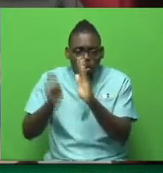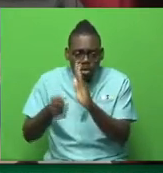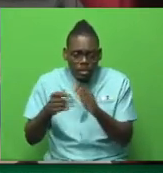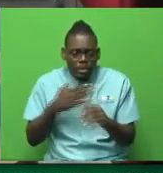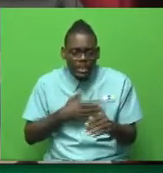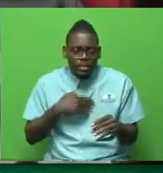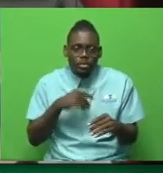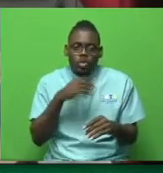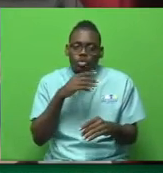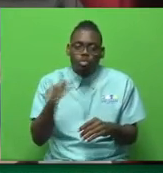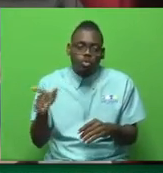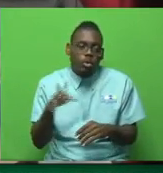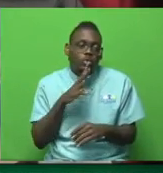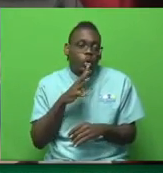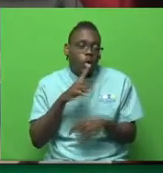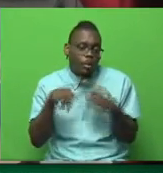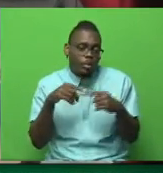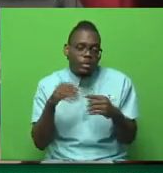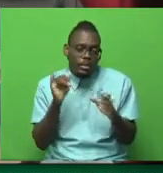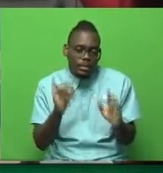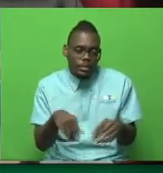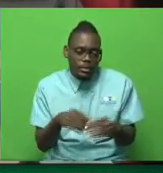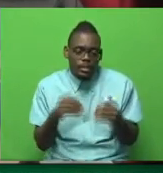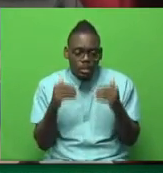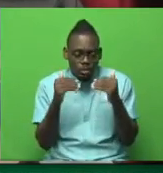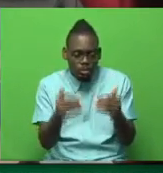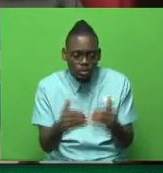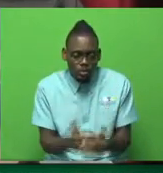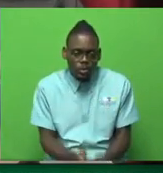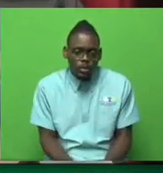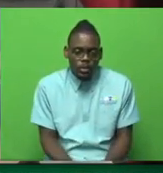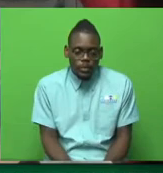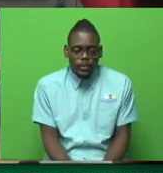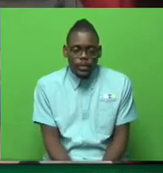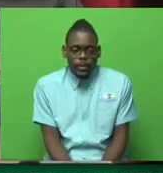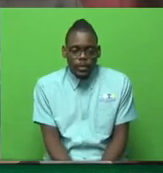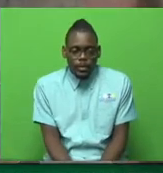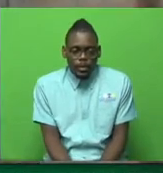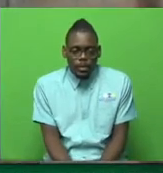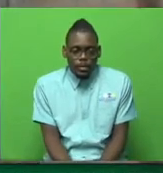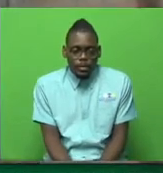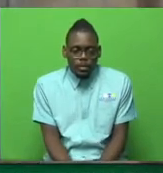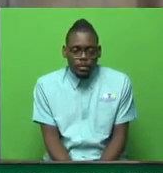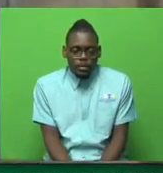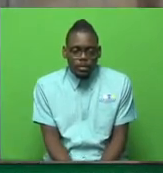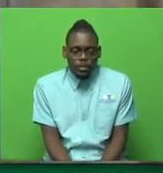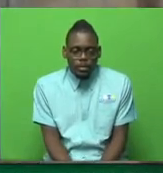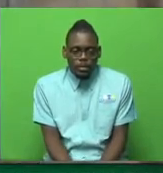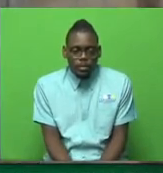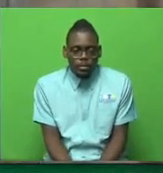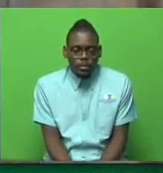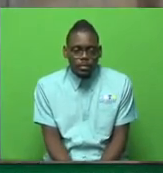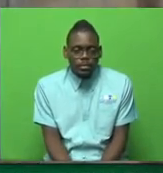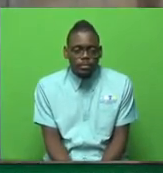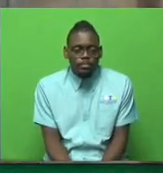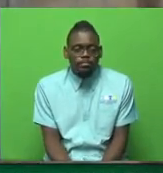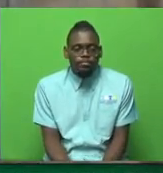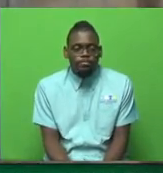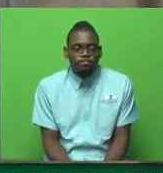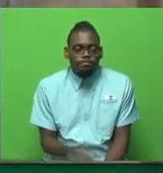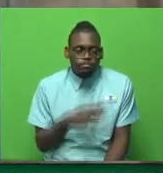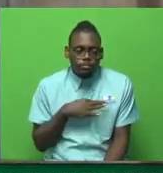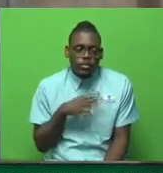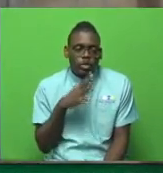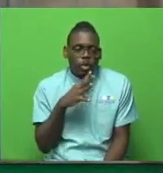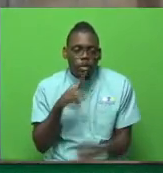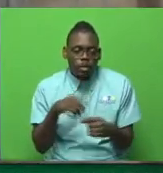no problem so proceed no problem right so Deputy speakers speaking what covid-19 is